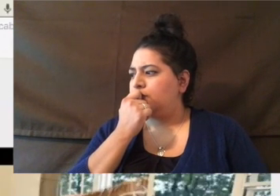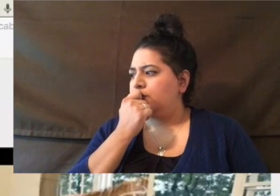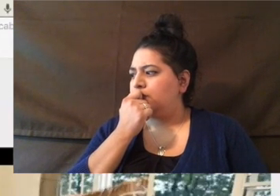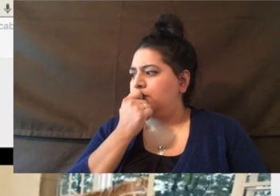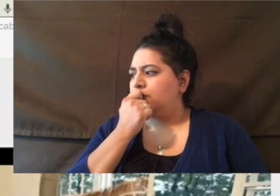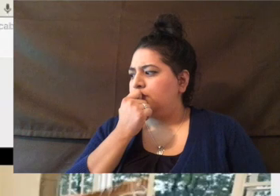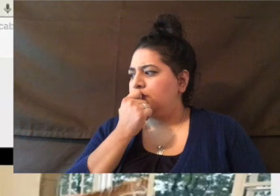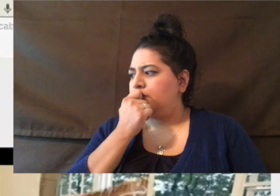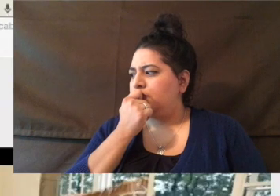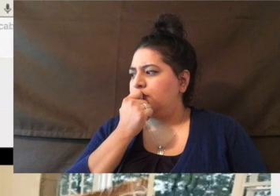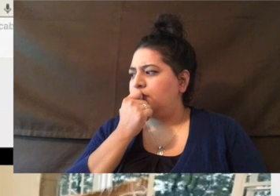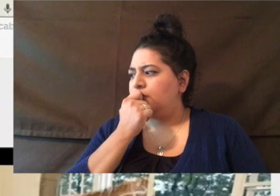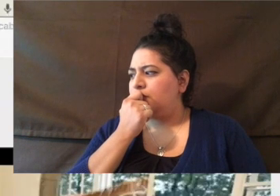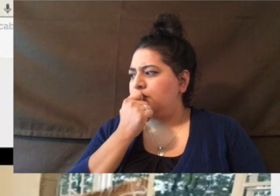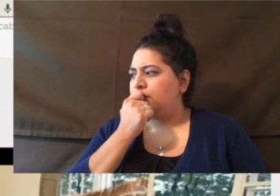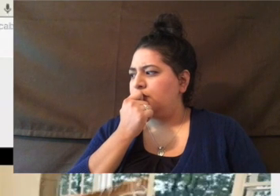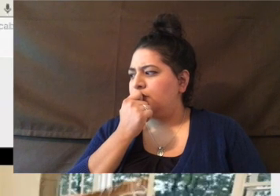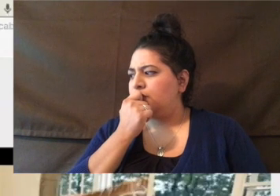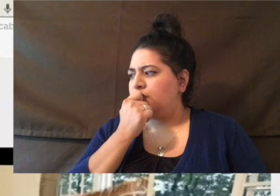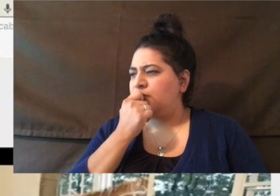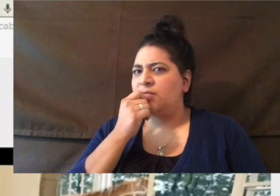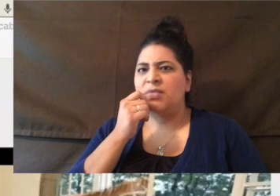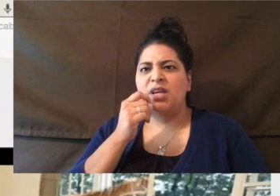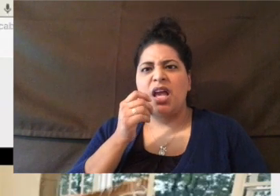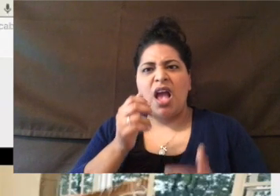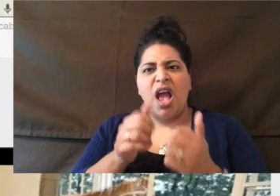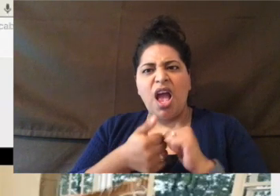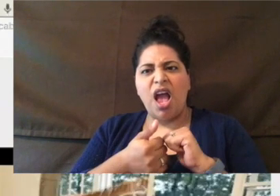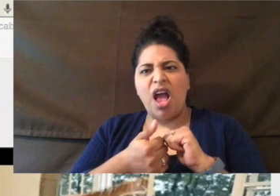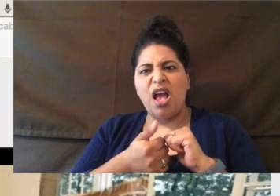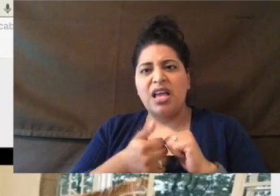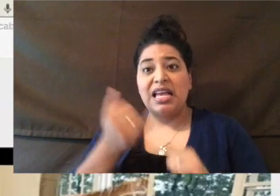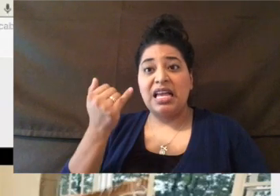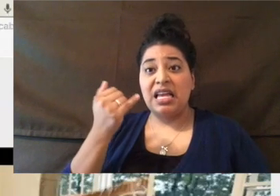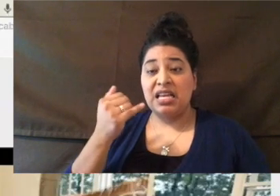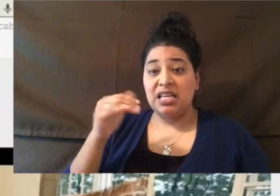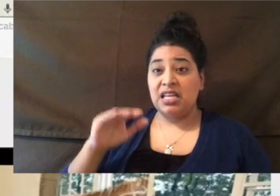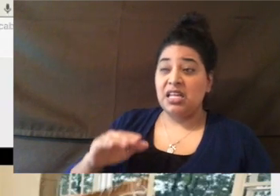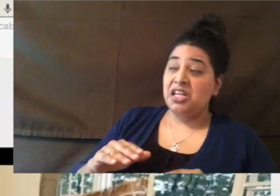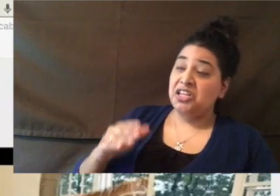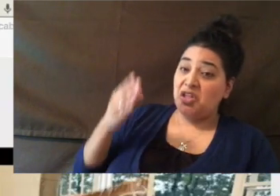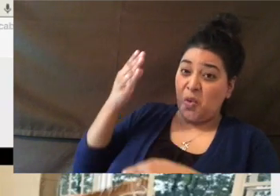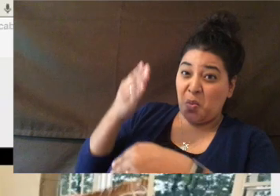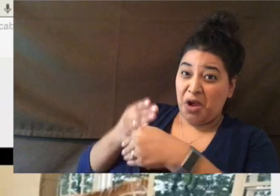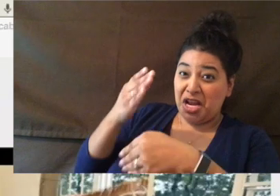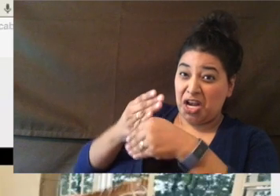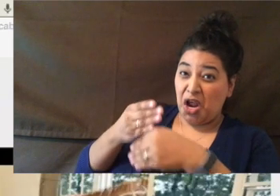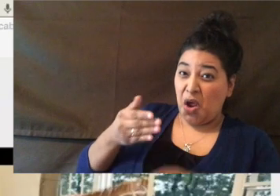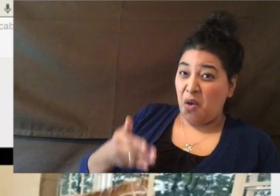how far off the ground those windows are. They look to be pretty low.